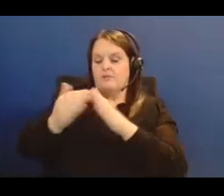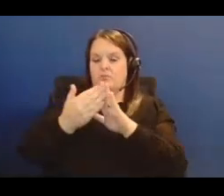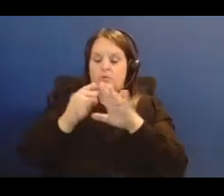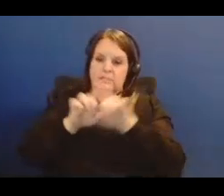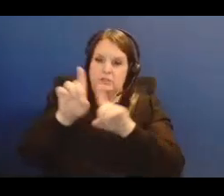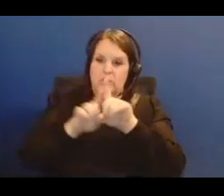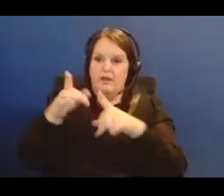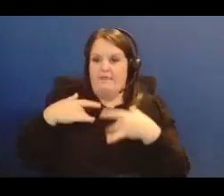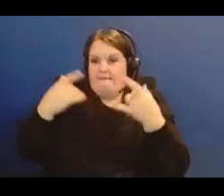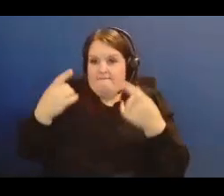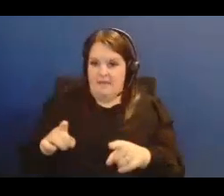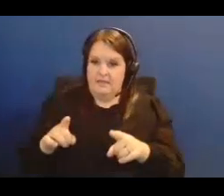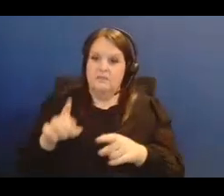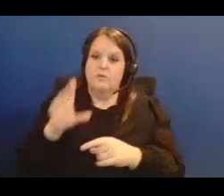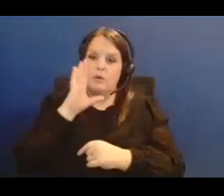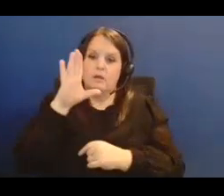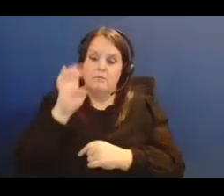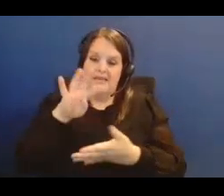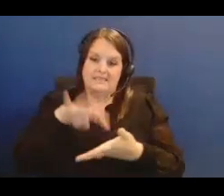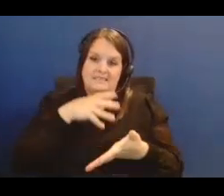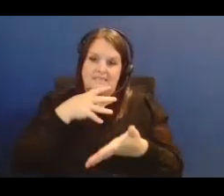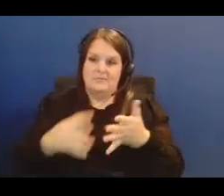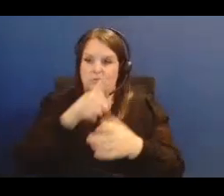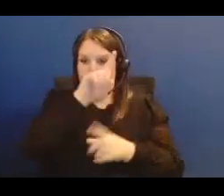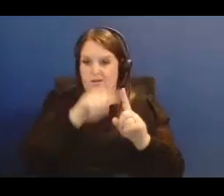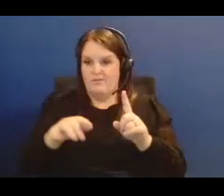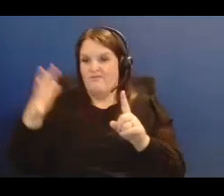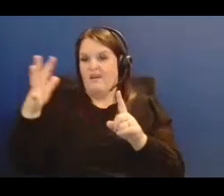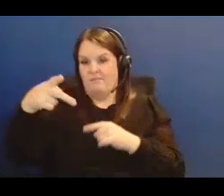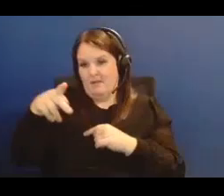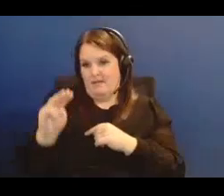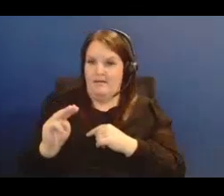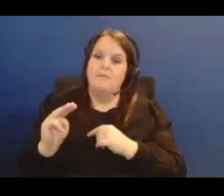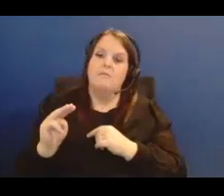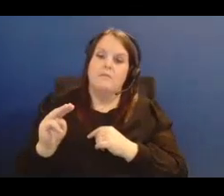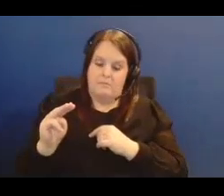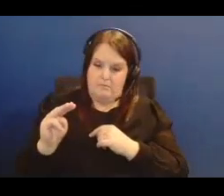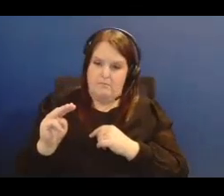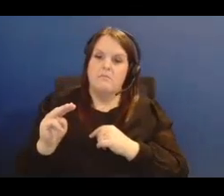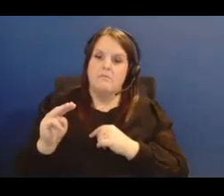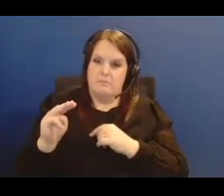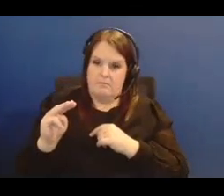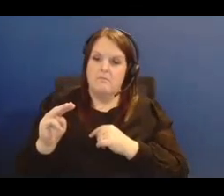This event is scheduled for 1 to 5 p.m. At